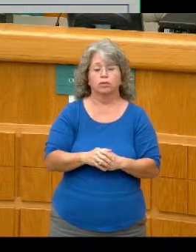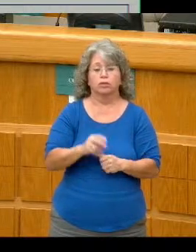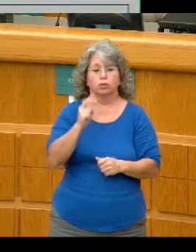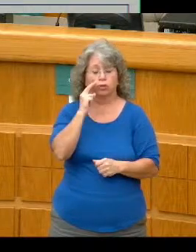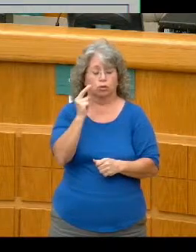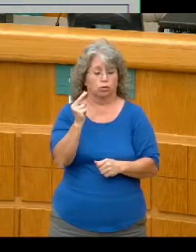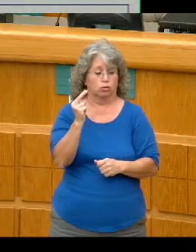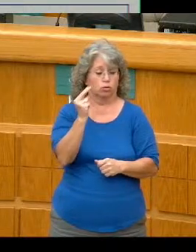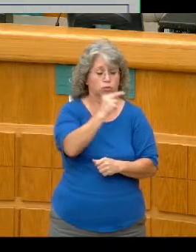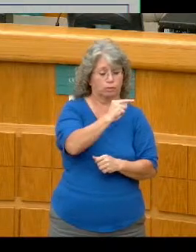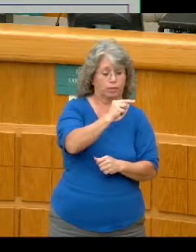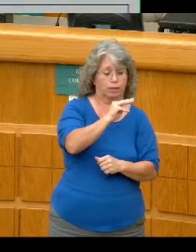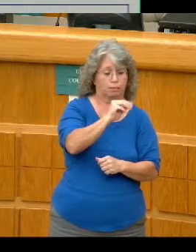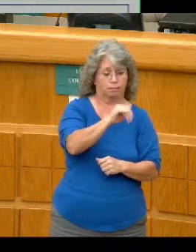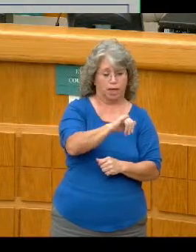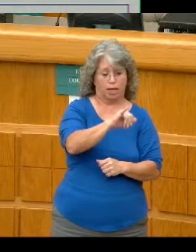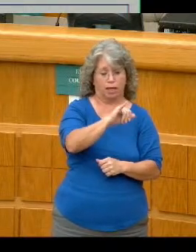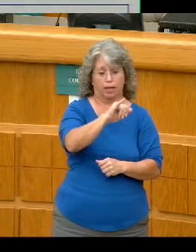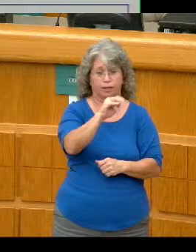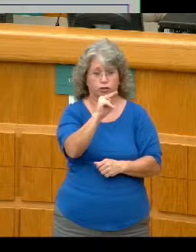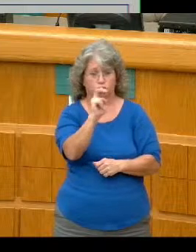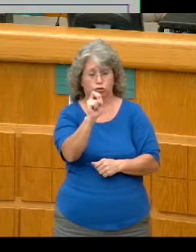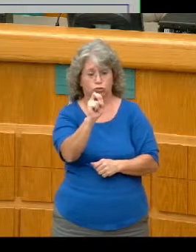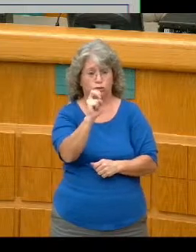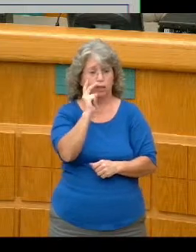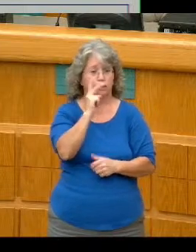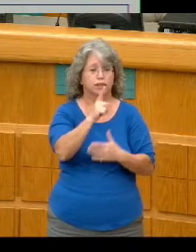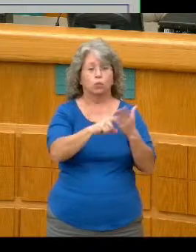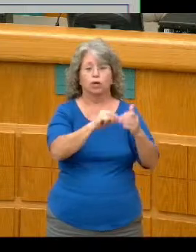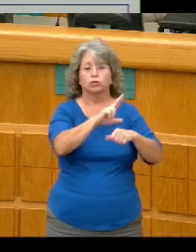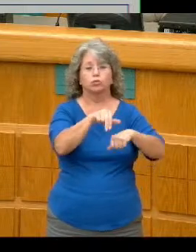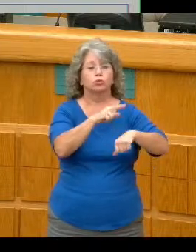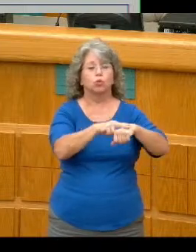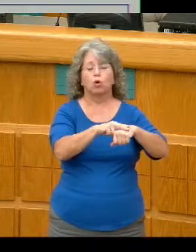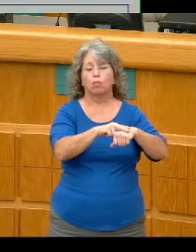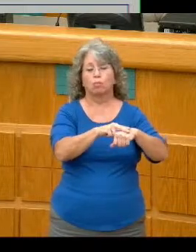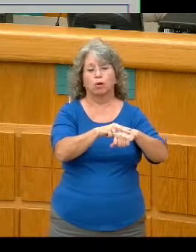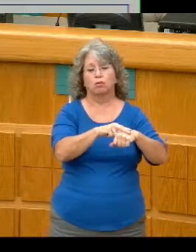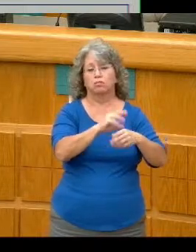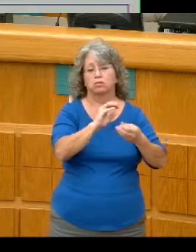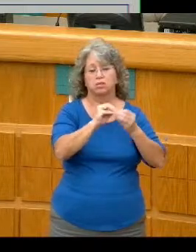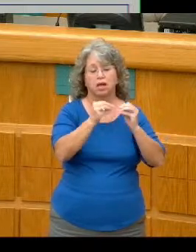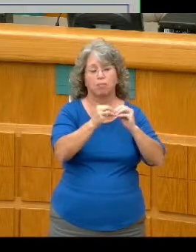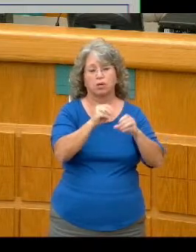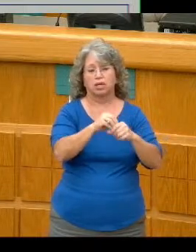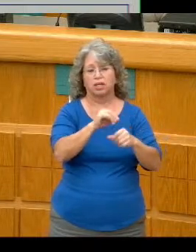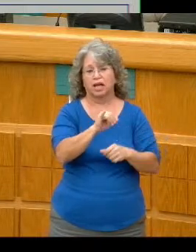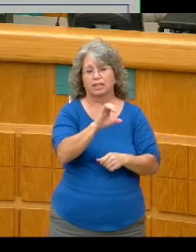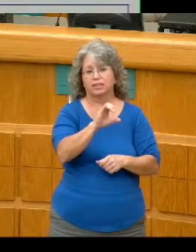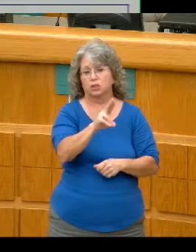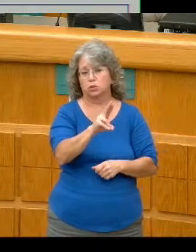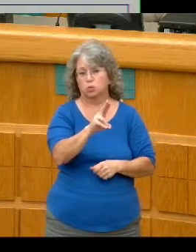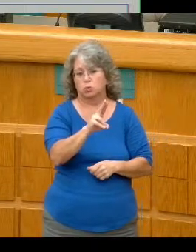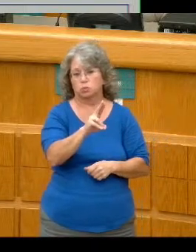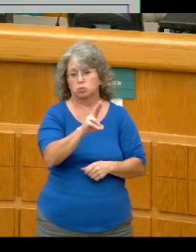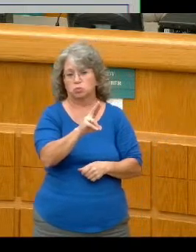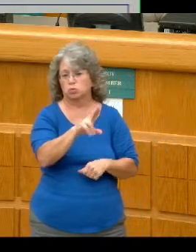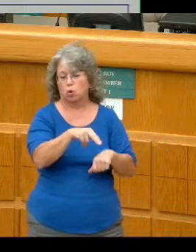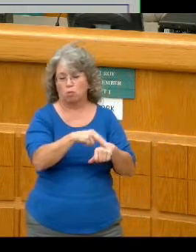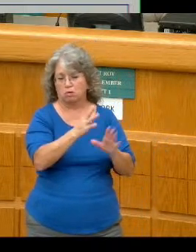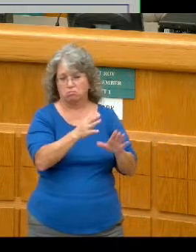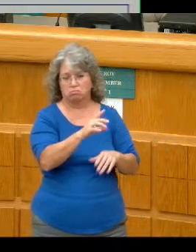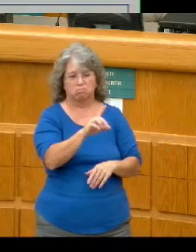You can look back in May and June, at the beginning of June, and see what the normal amount of people in the ICU is. It's somewhere